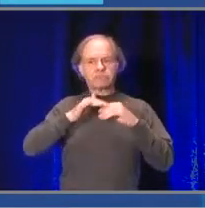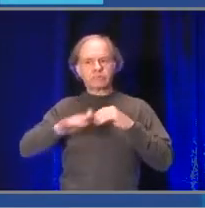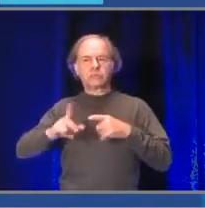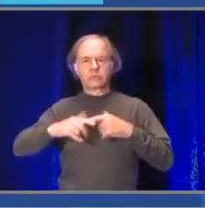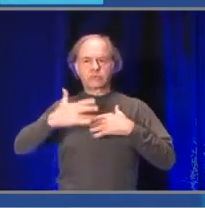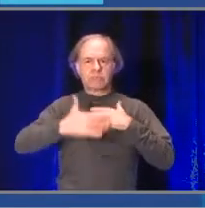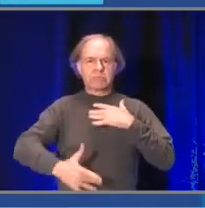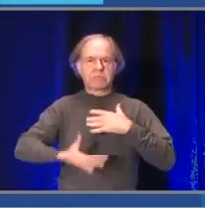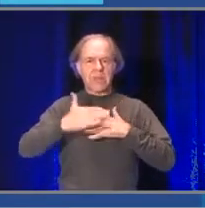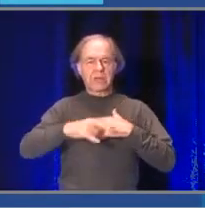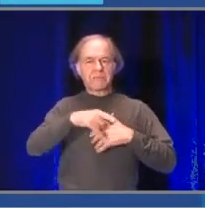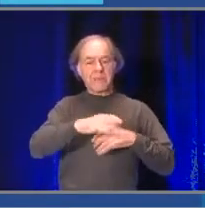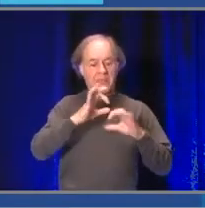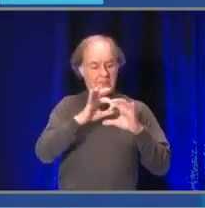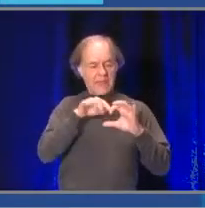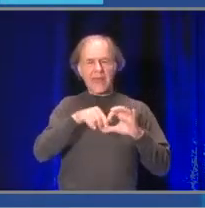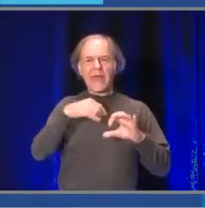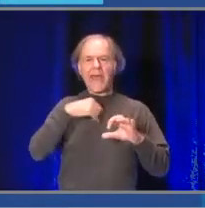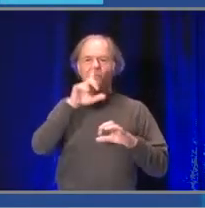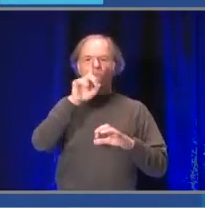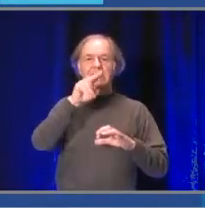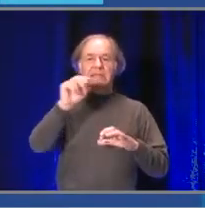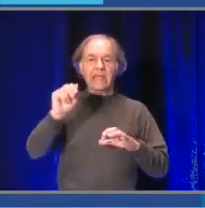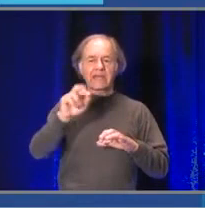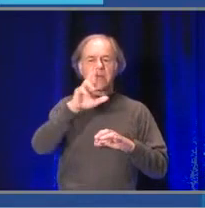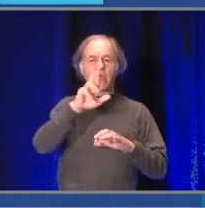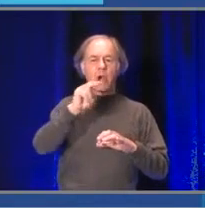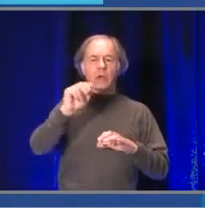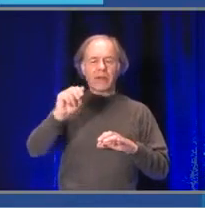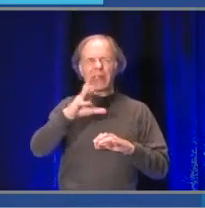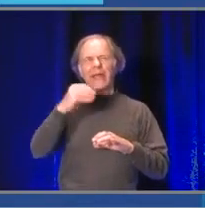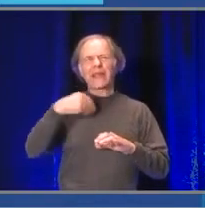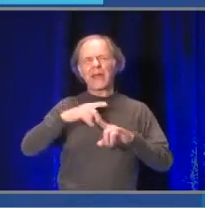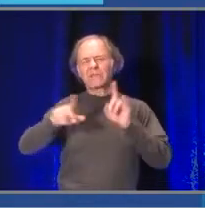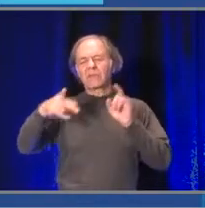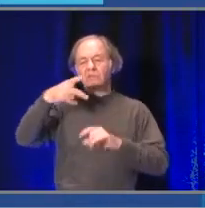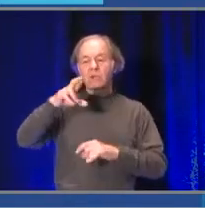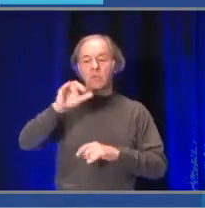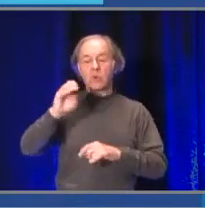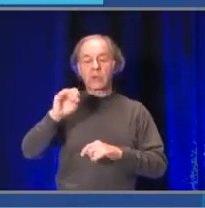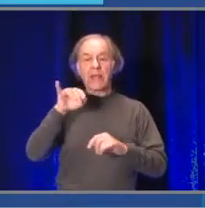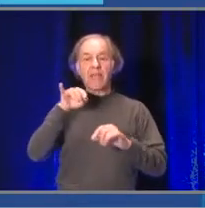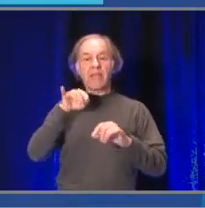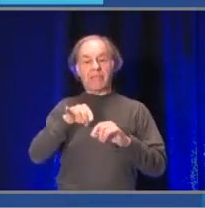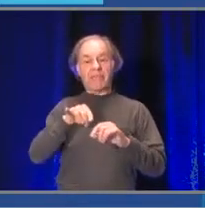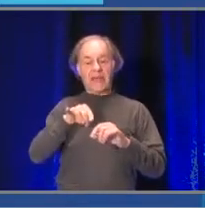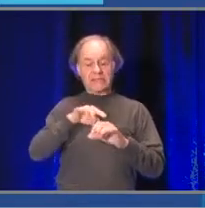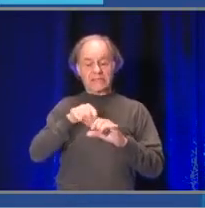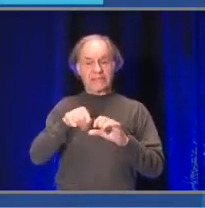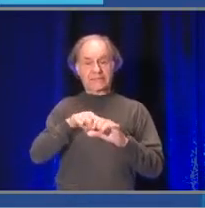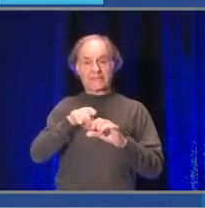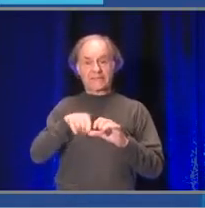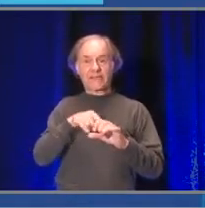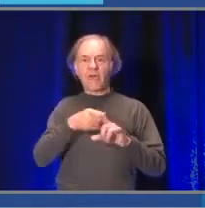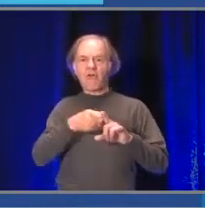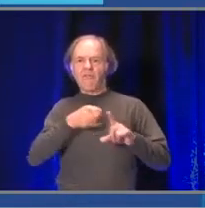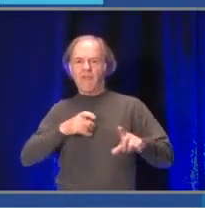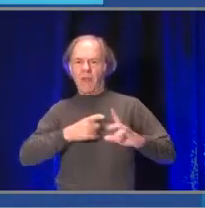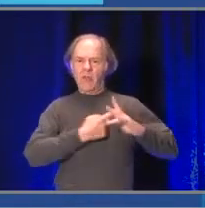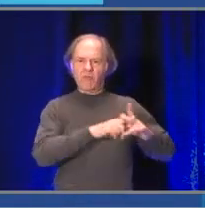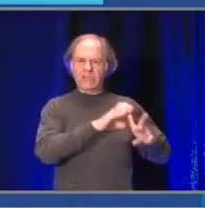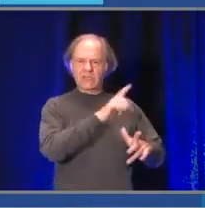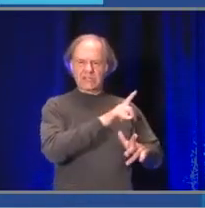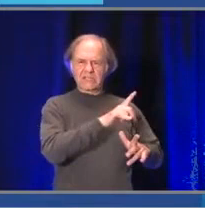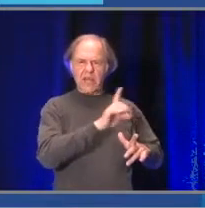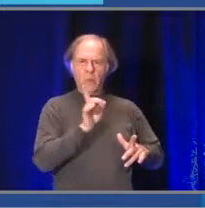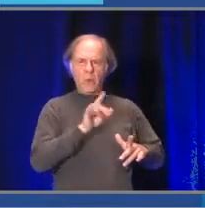contain information, DNA, RNA, protein, and this information is inherited from the cell of origin. Interestingly, too, they